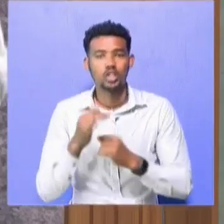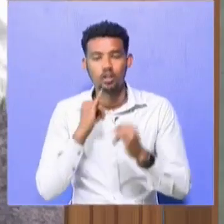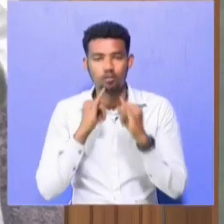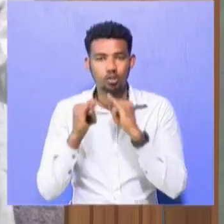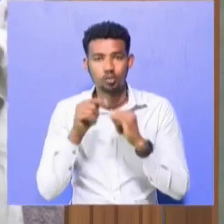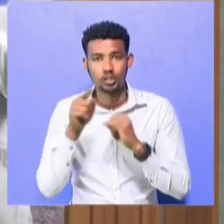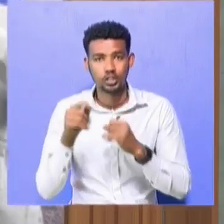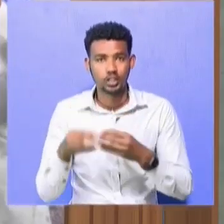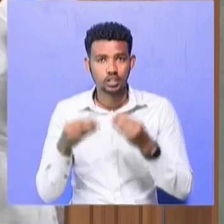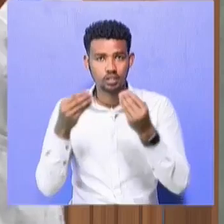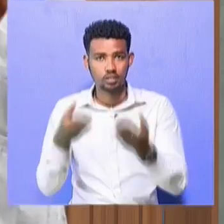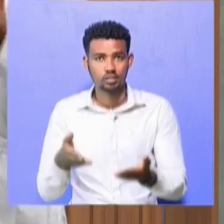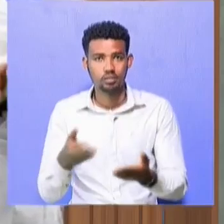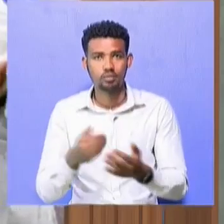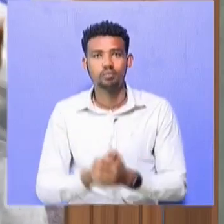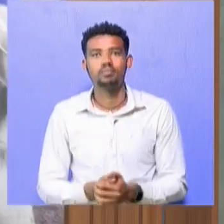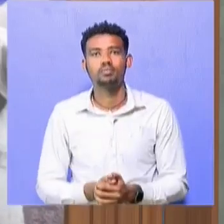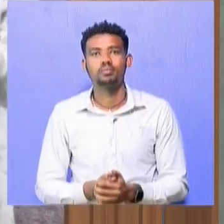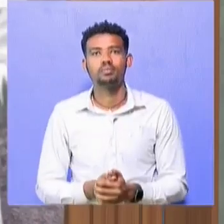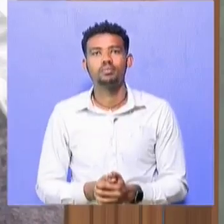the